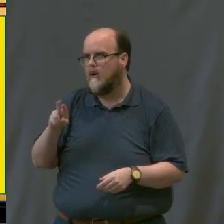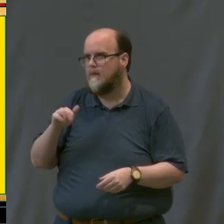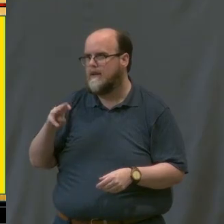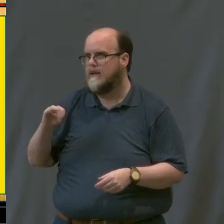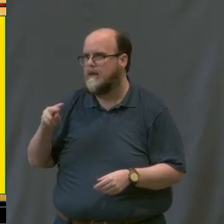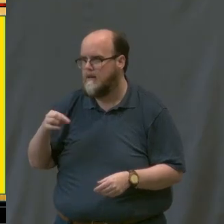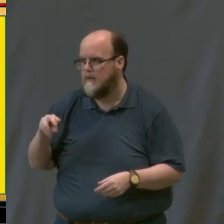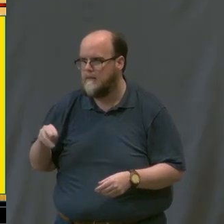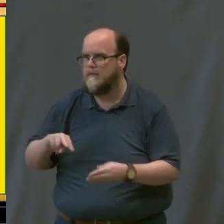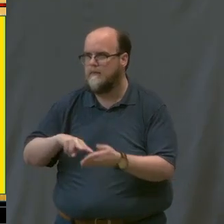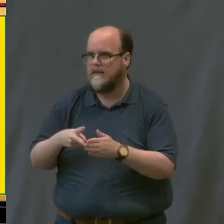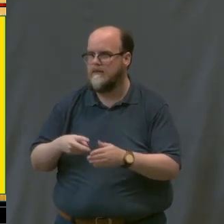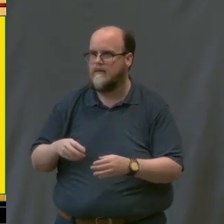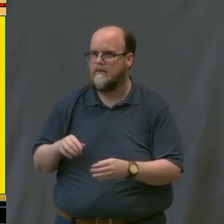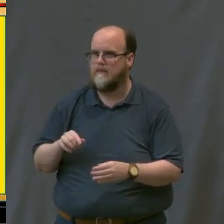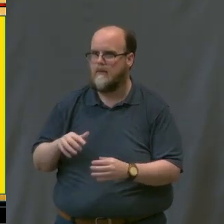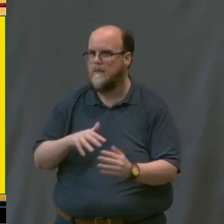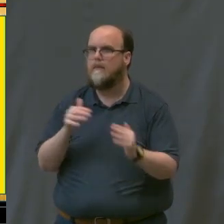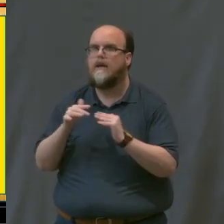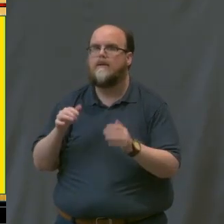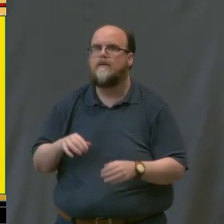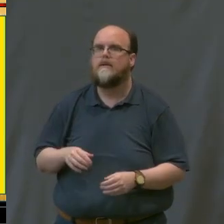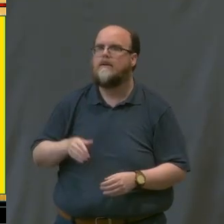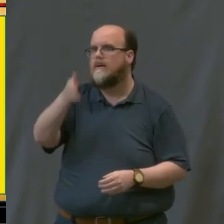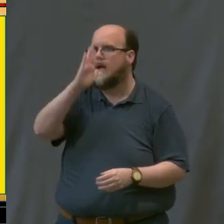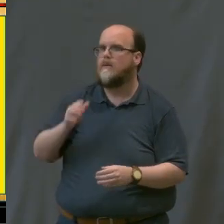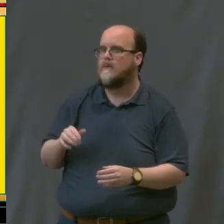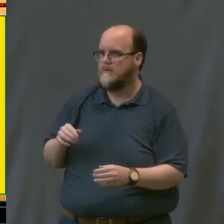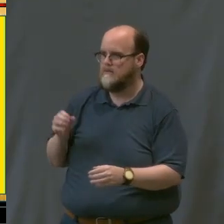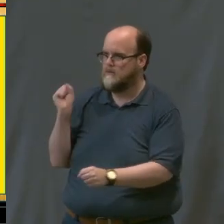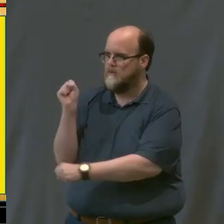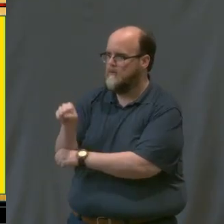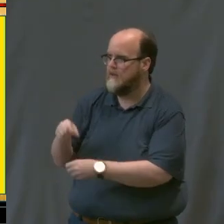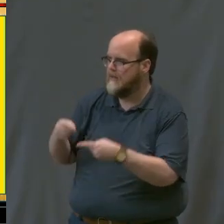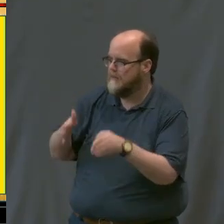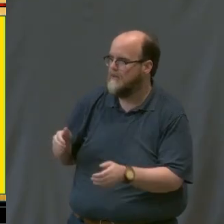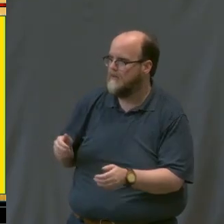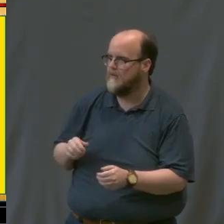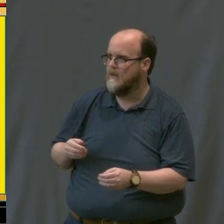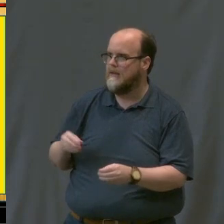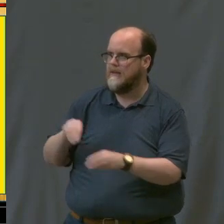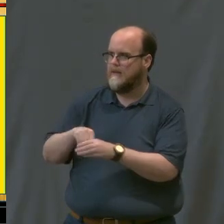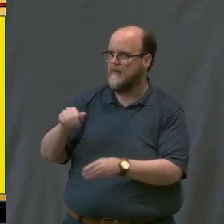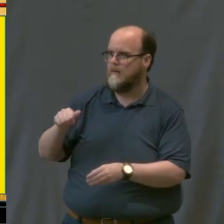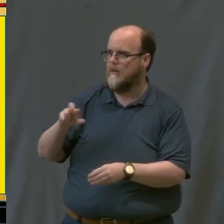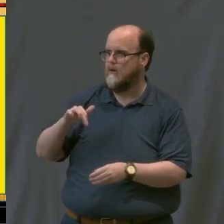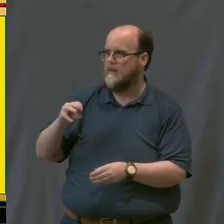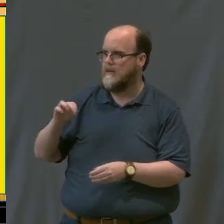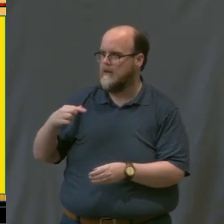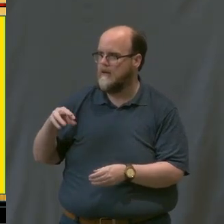Number two, God will defeat his foes via Armageddon. And number three, Jesus will reign on the earth for 1,000